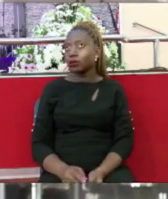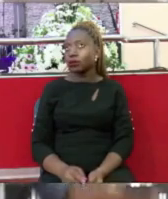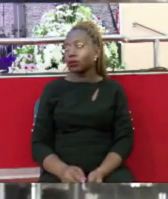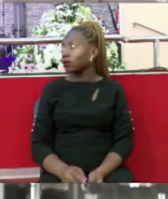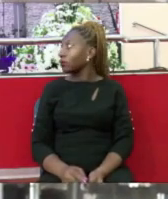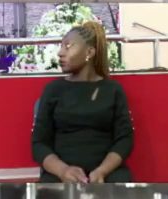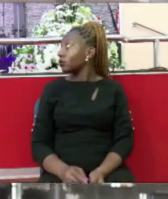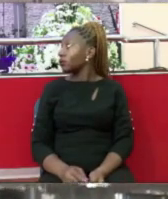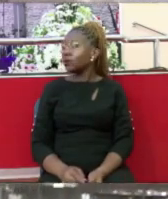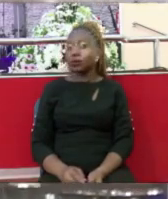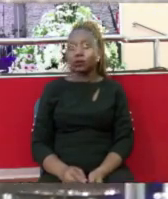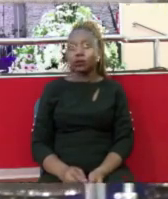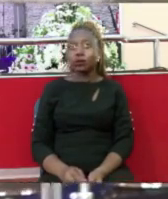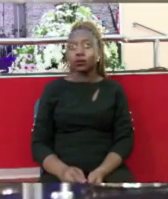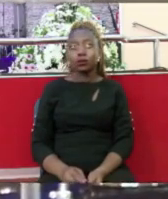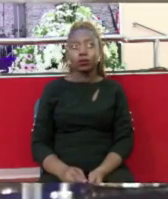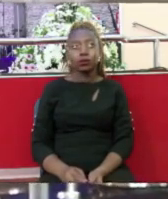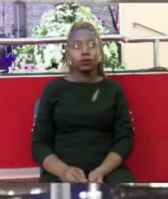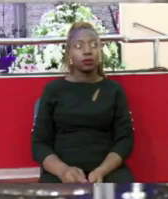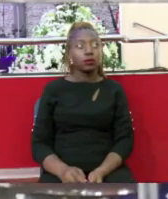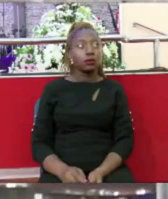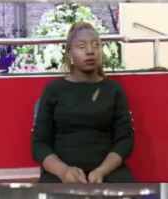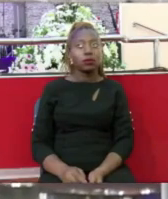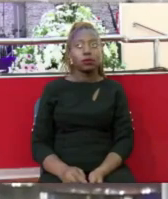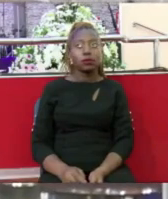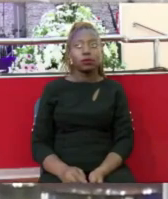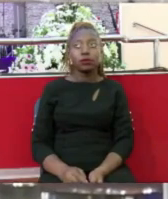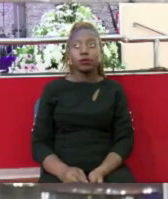There's another person at the back there raising up her hand.